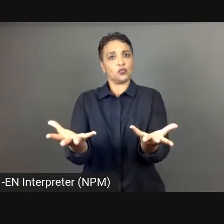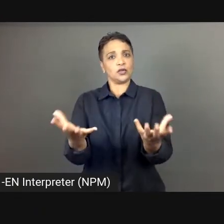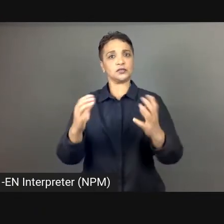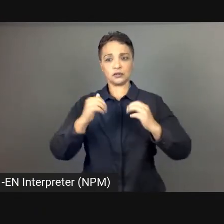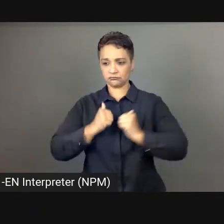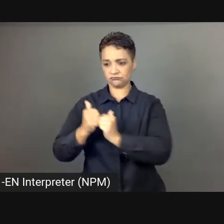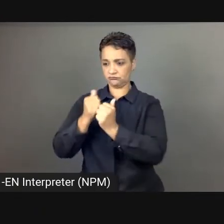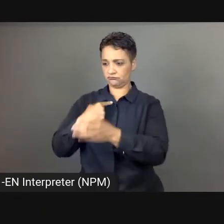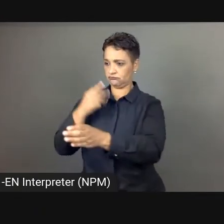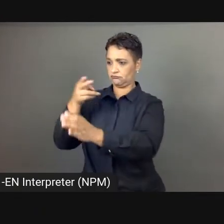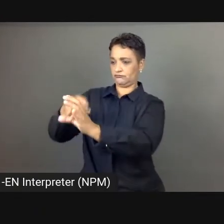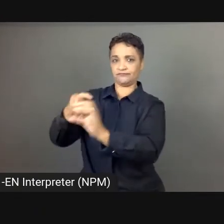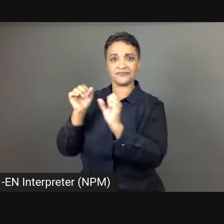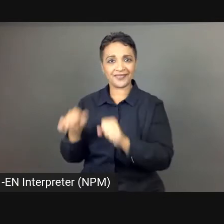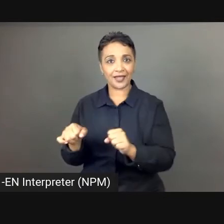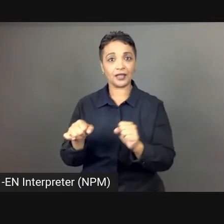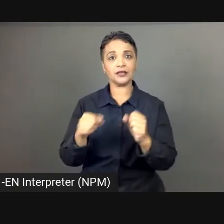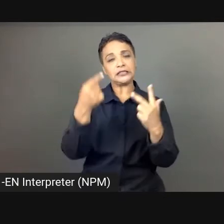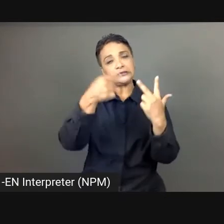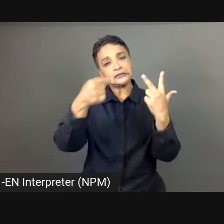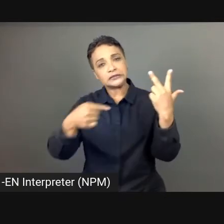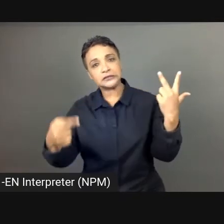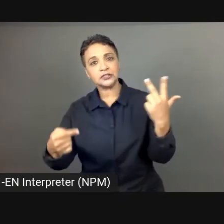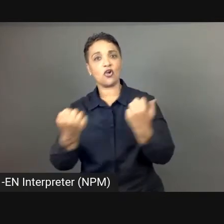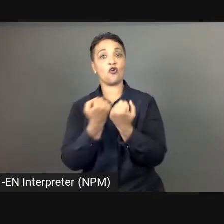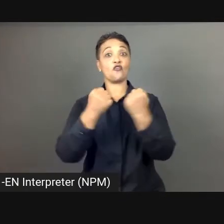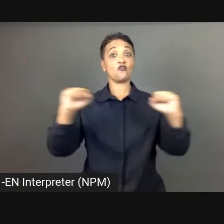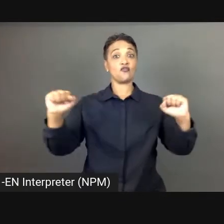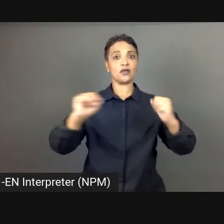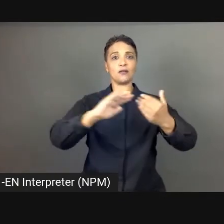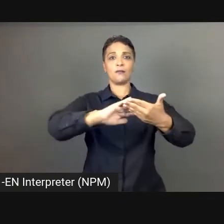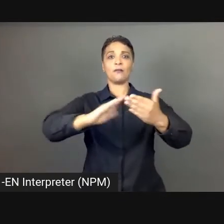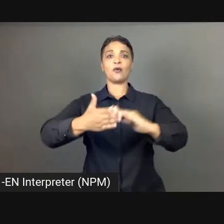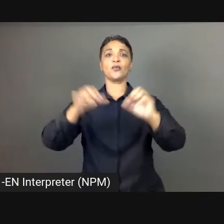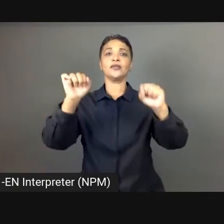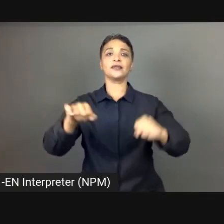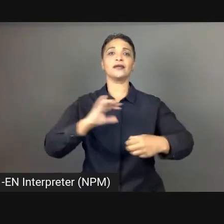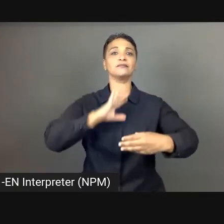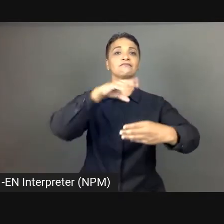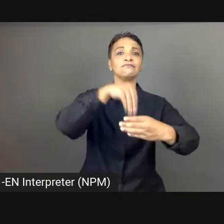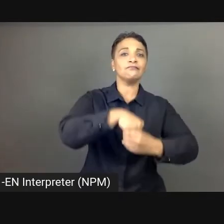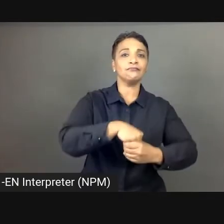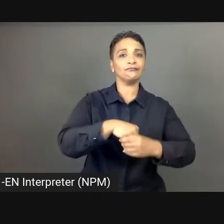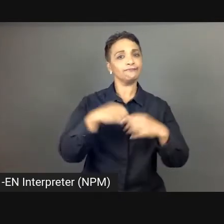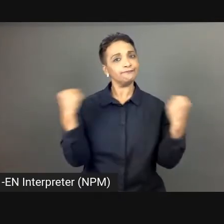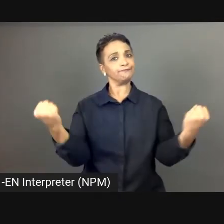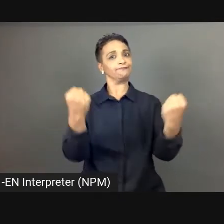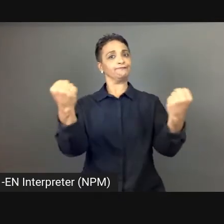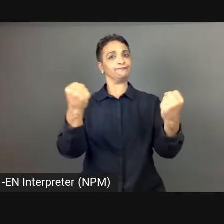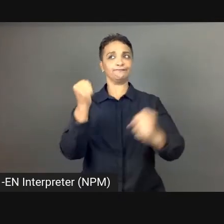So basically those freedoms that allow citizens to organize, speak out, and take action.